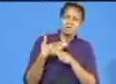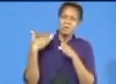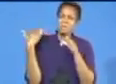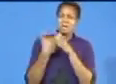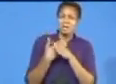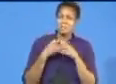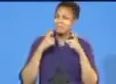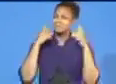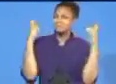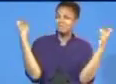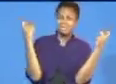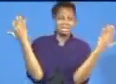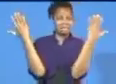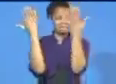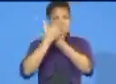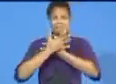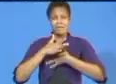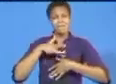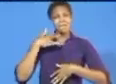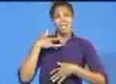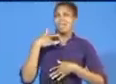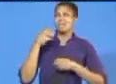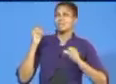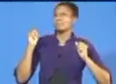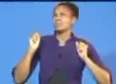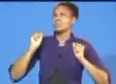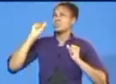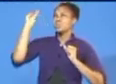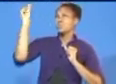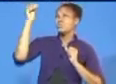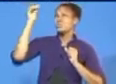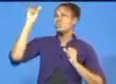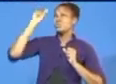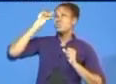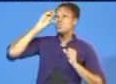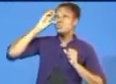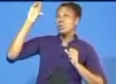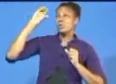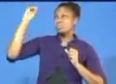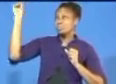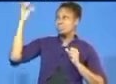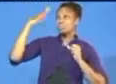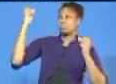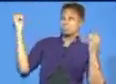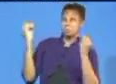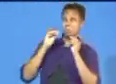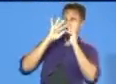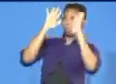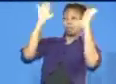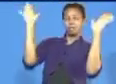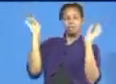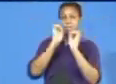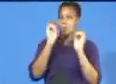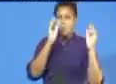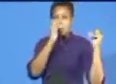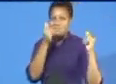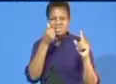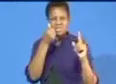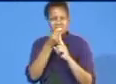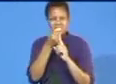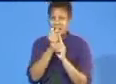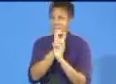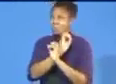darkness that you feel that the sun will never shine again. You have no expectation for yourself, no expectation from God,